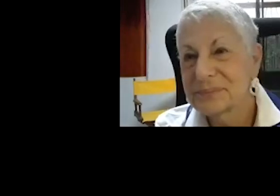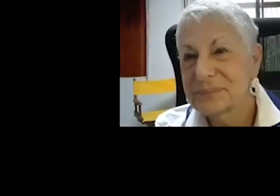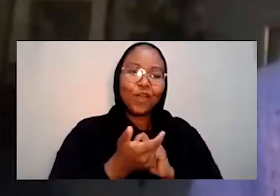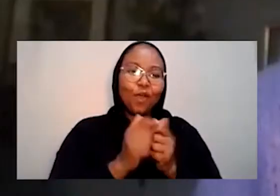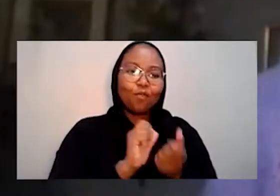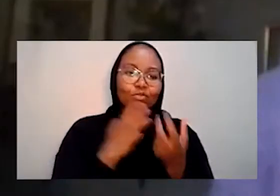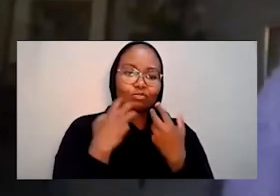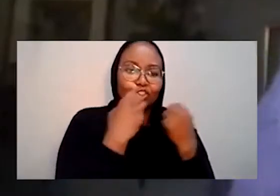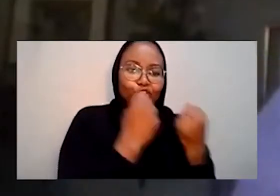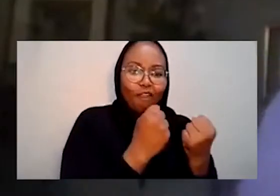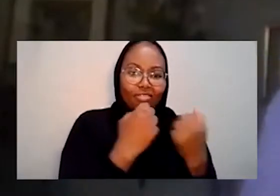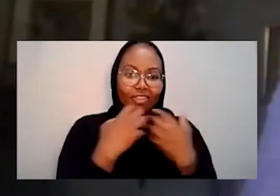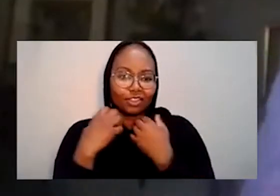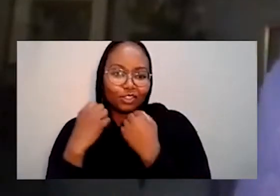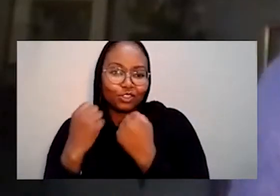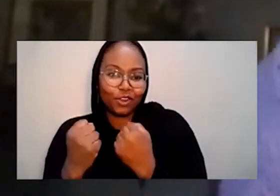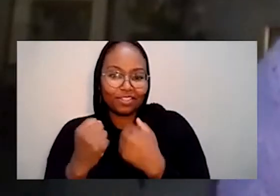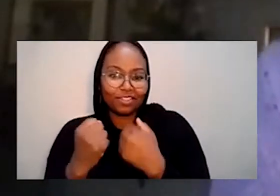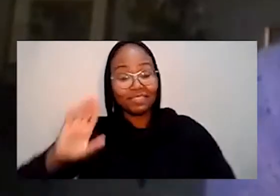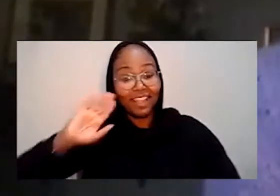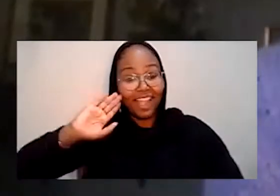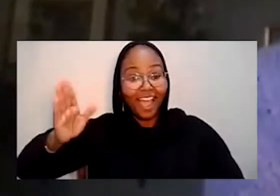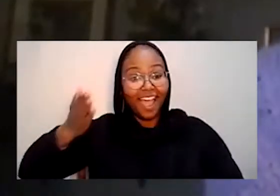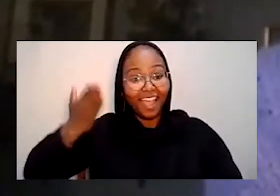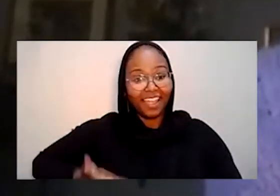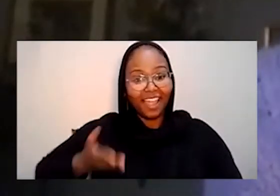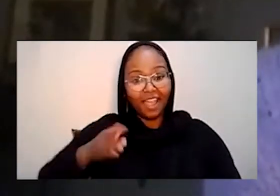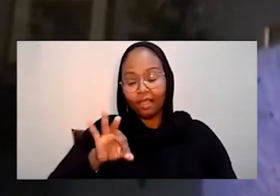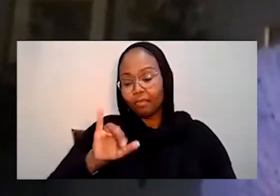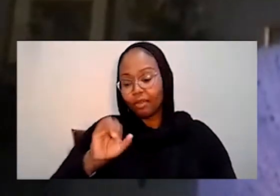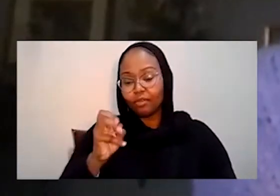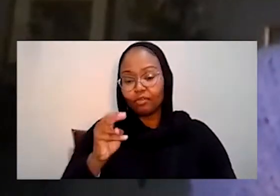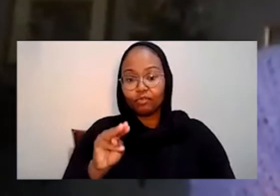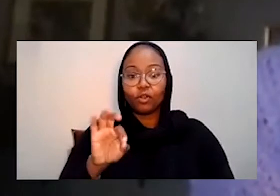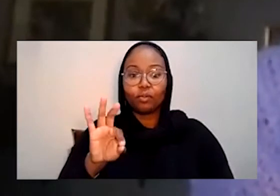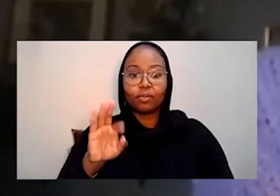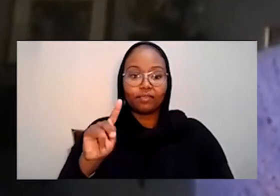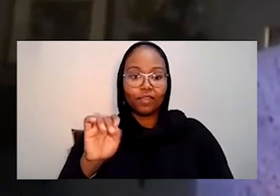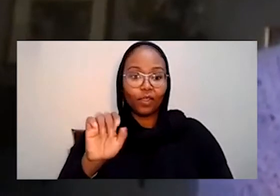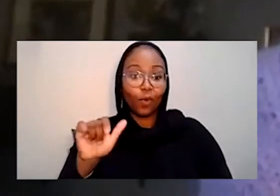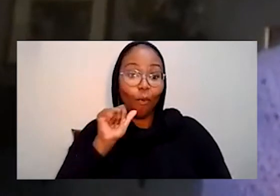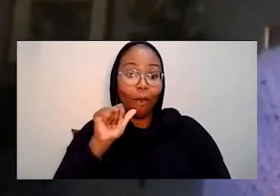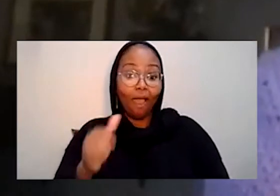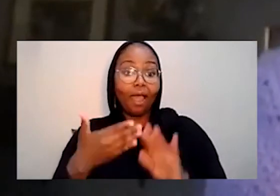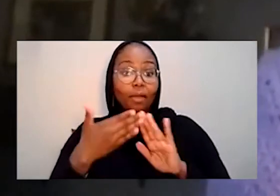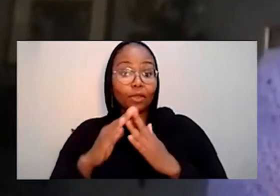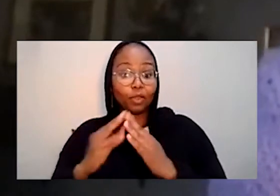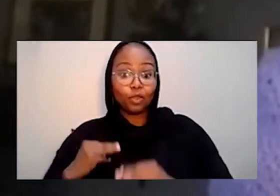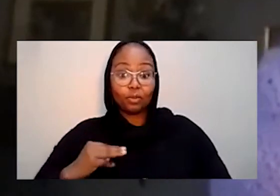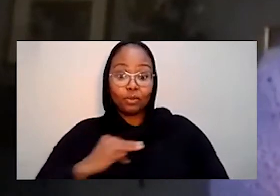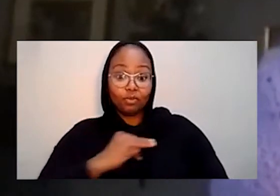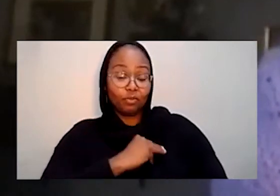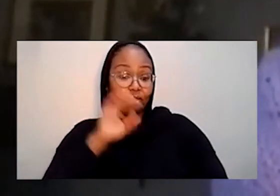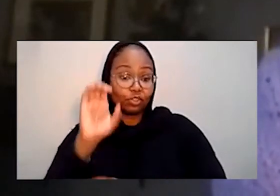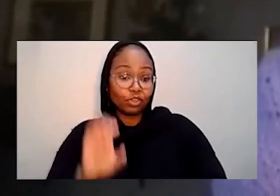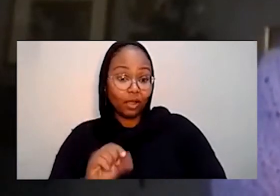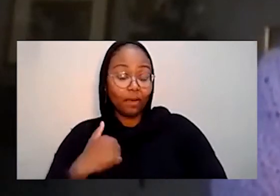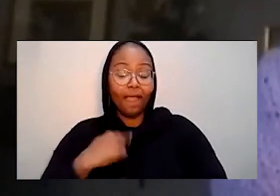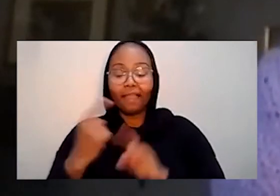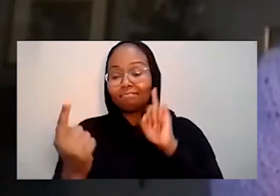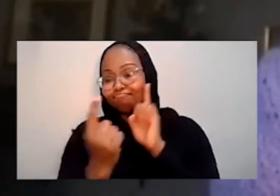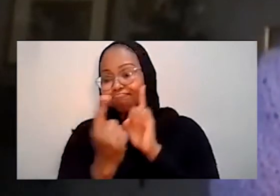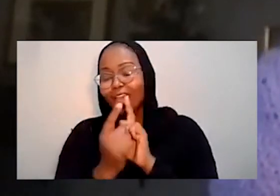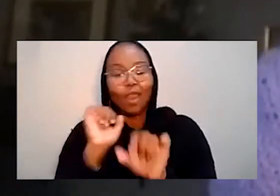Hi, I'm Fern Finkel, and I'm a community member from the Chicago region. I have met and worked with hundreds